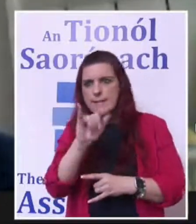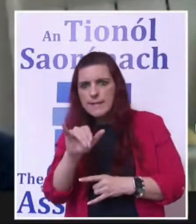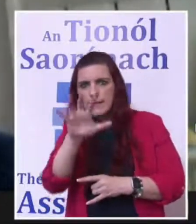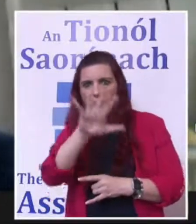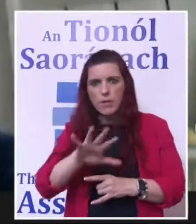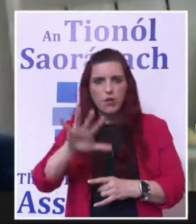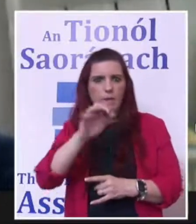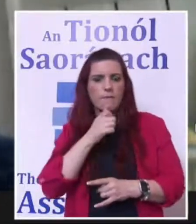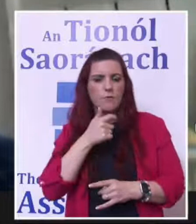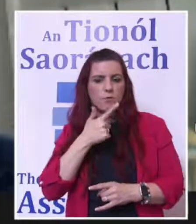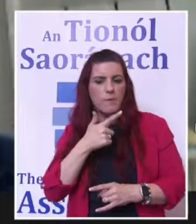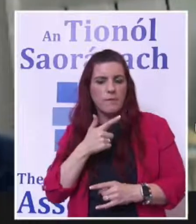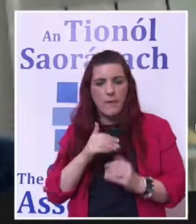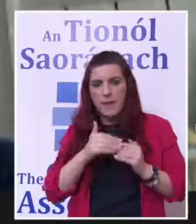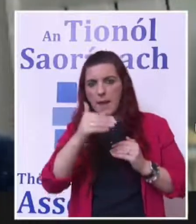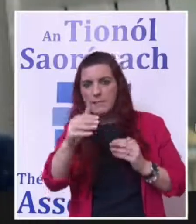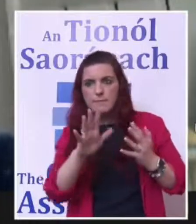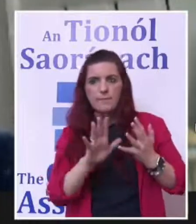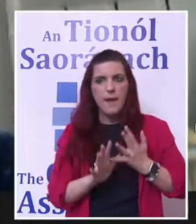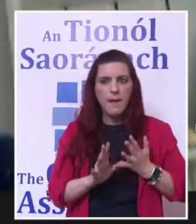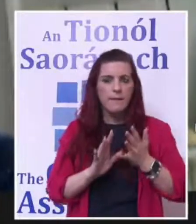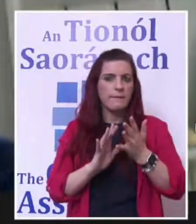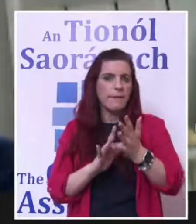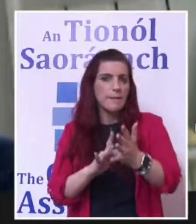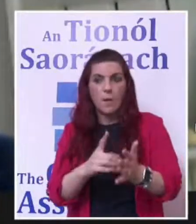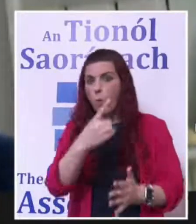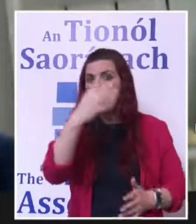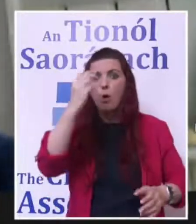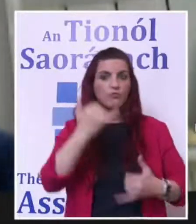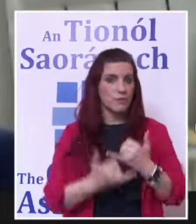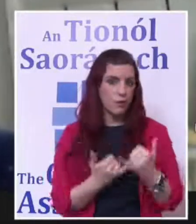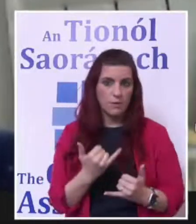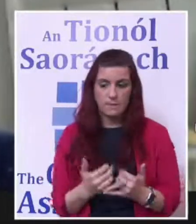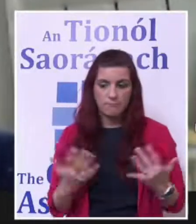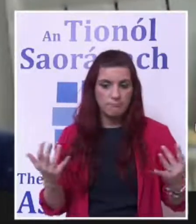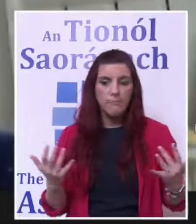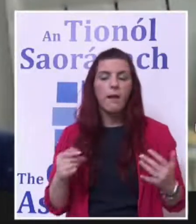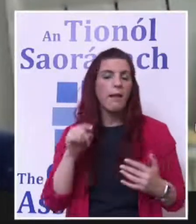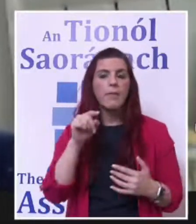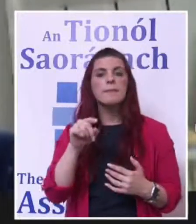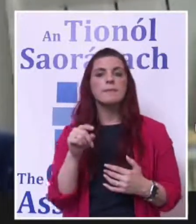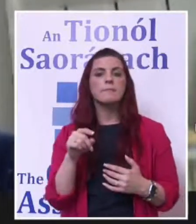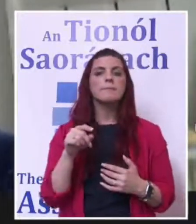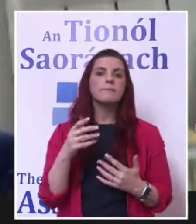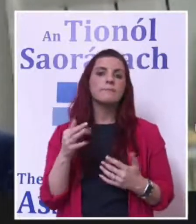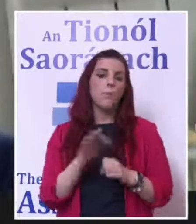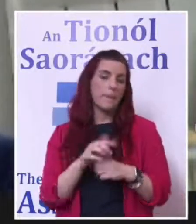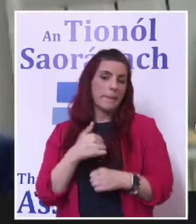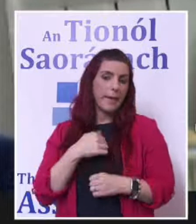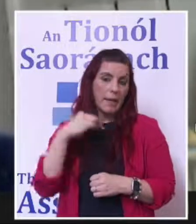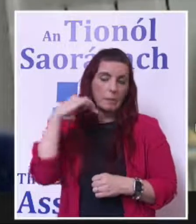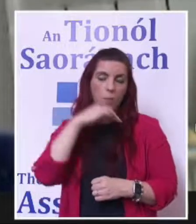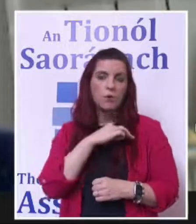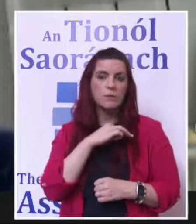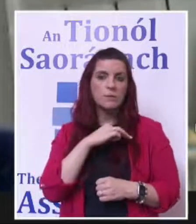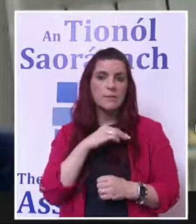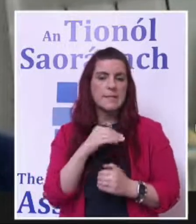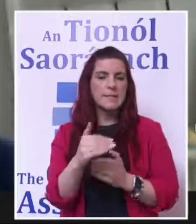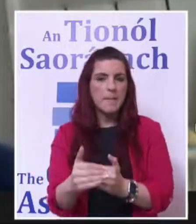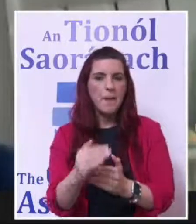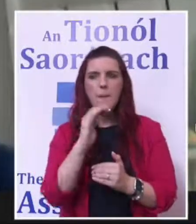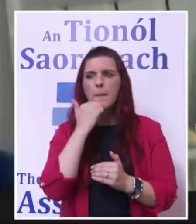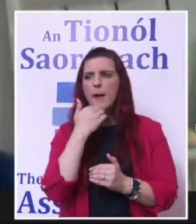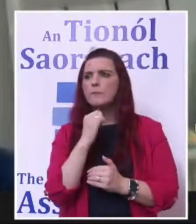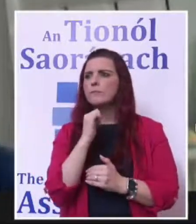over 10, 15, 100 years would be, for me, a really important point, because it's something we